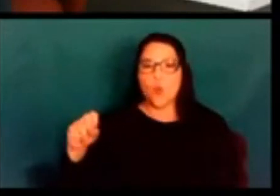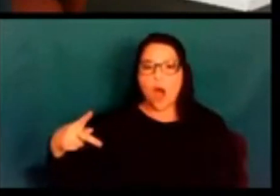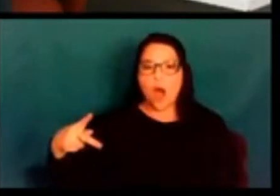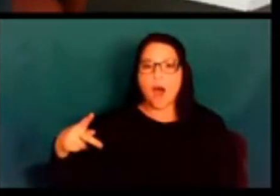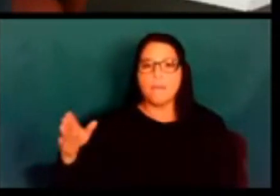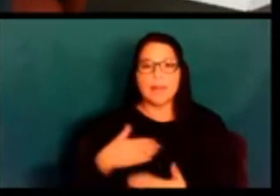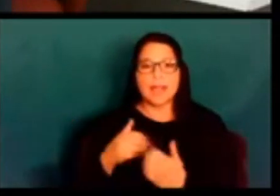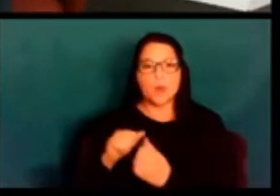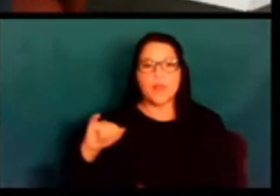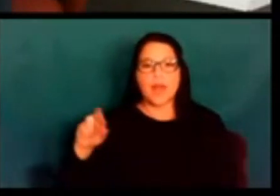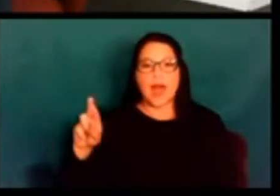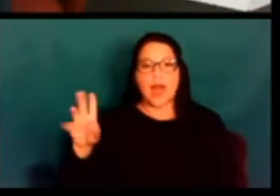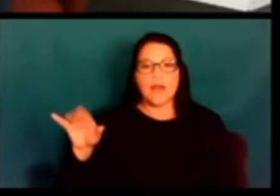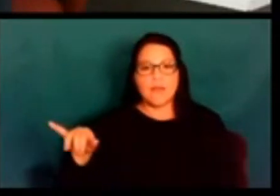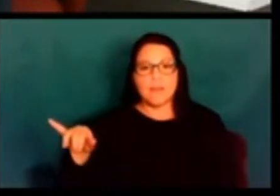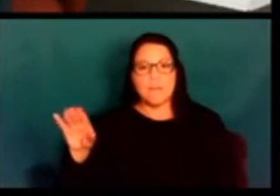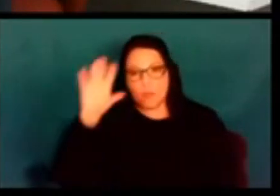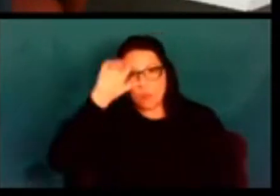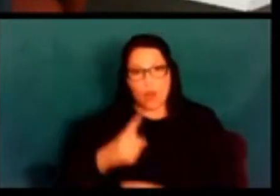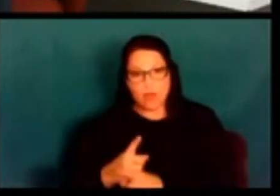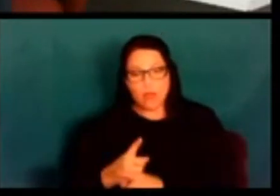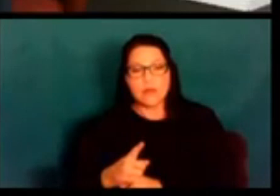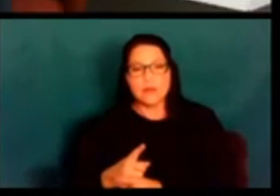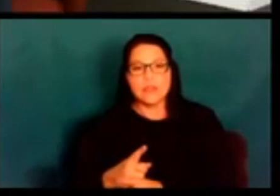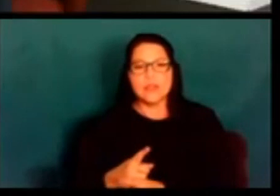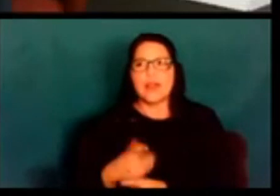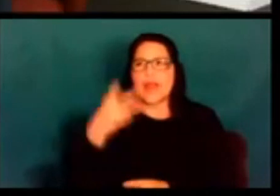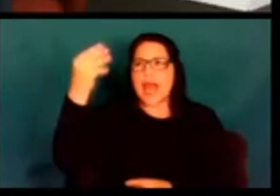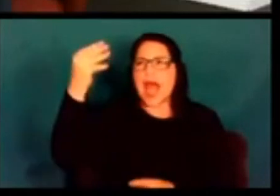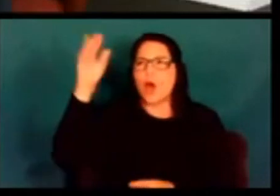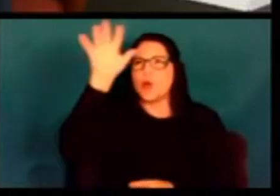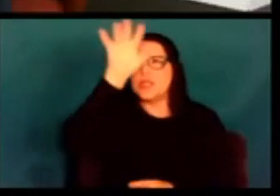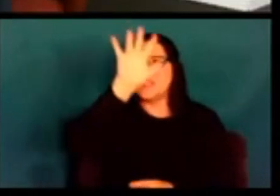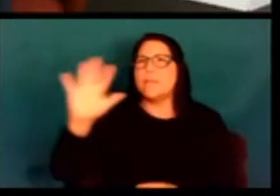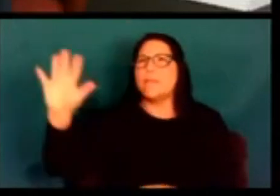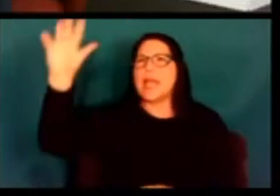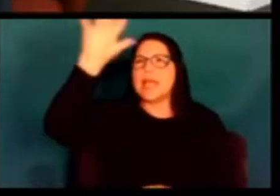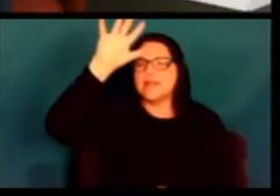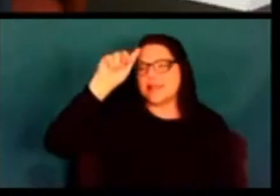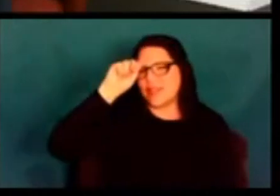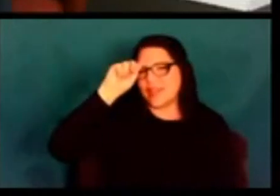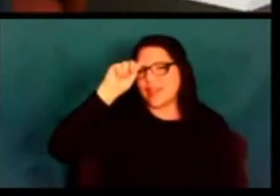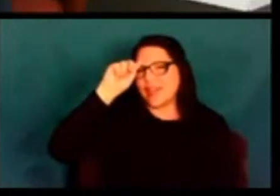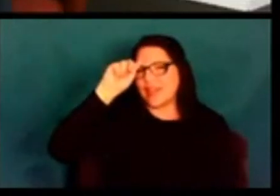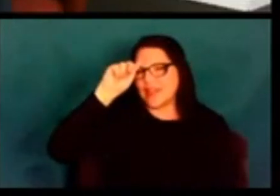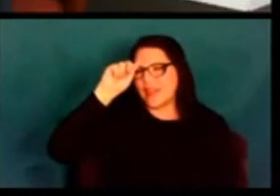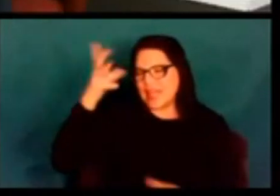that, and then went out of space. I think that's just in our DNA.